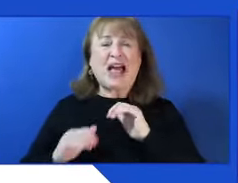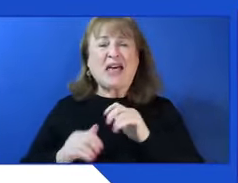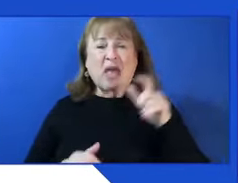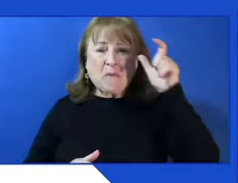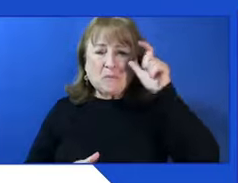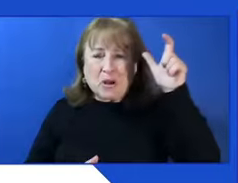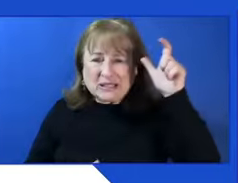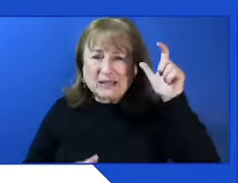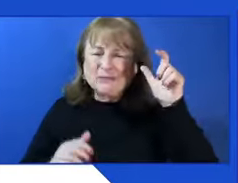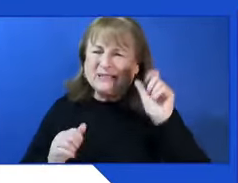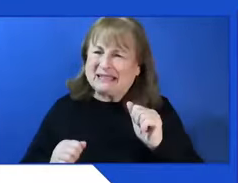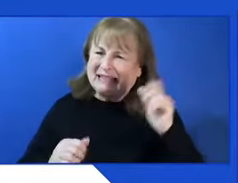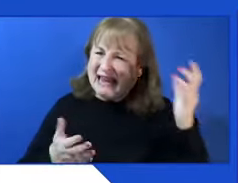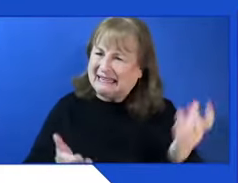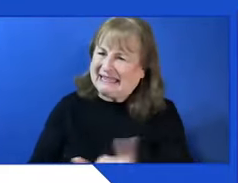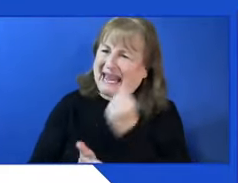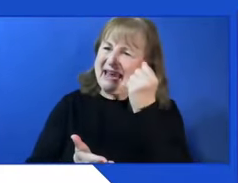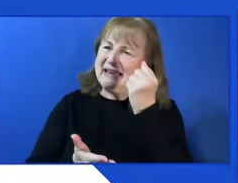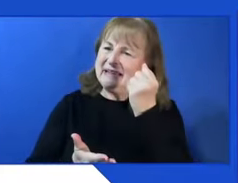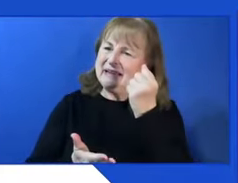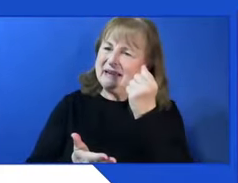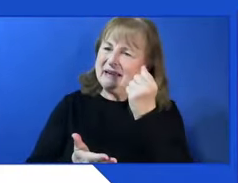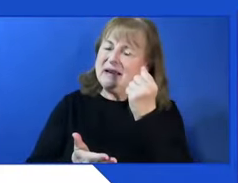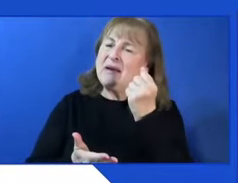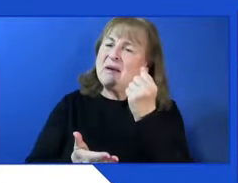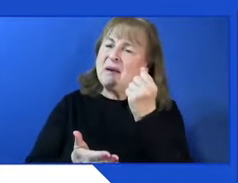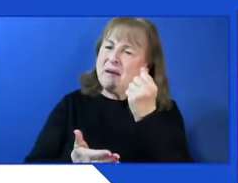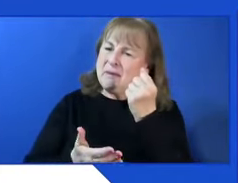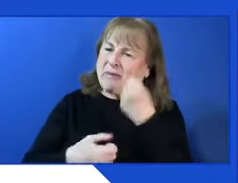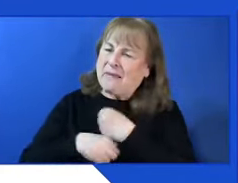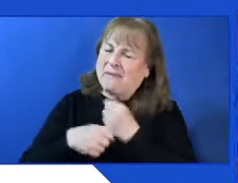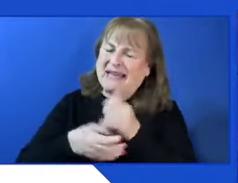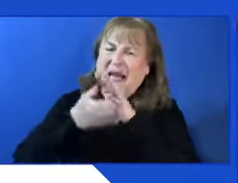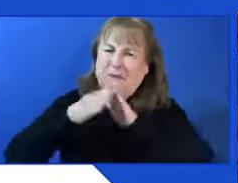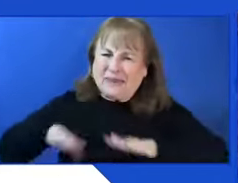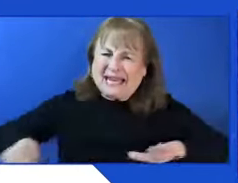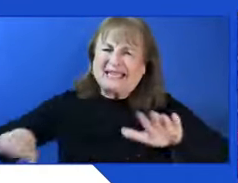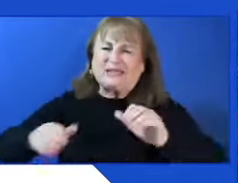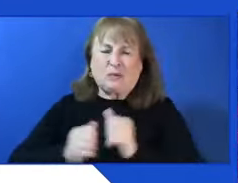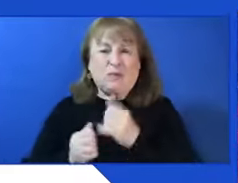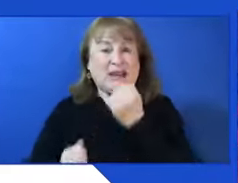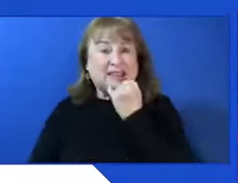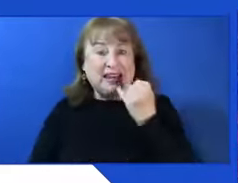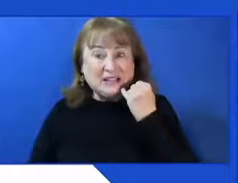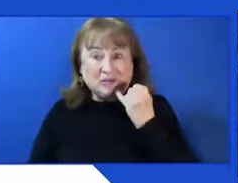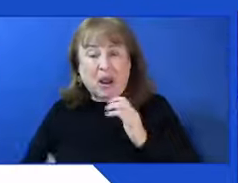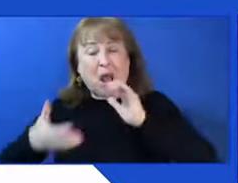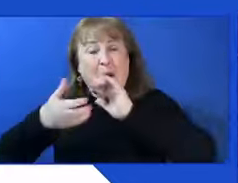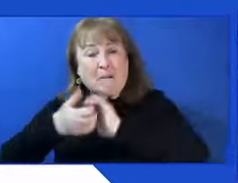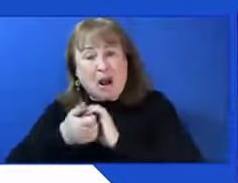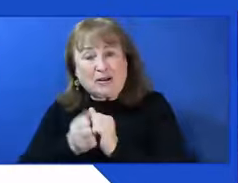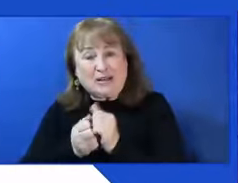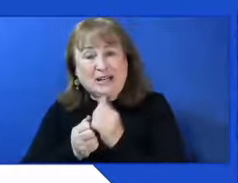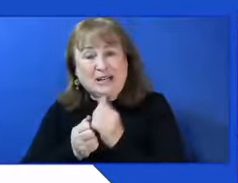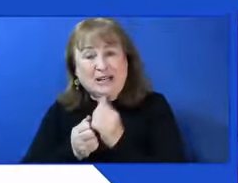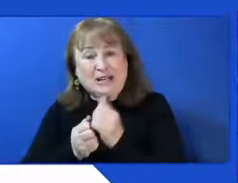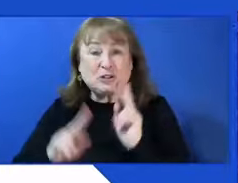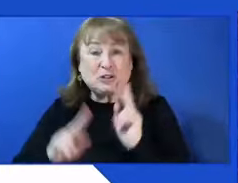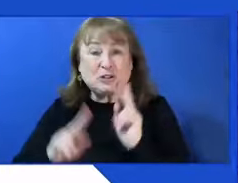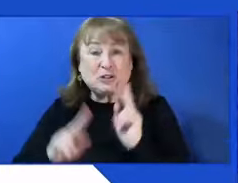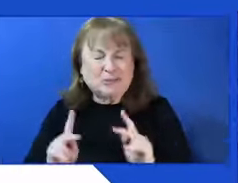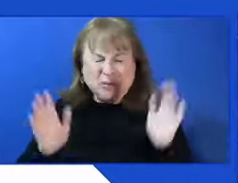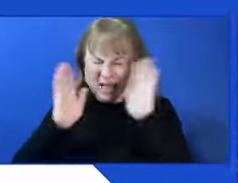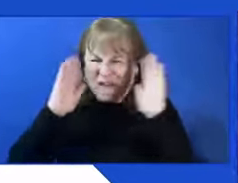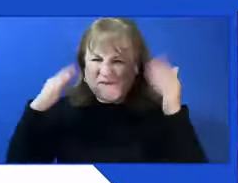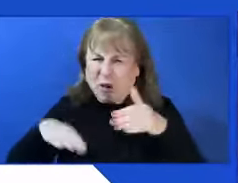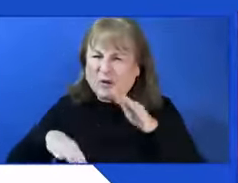can gain by making peace with Israel, partnering with the Jewish people and focusing